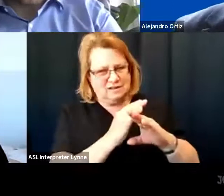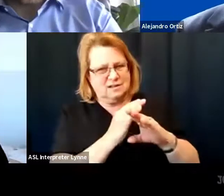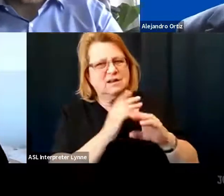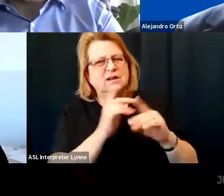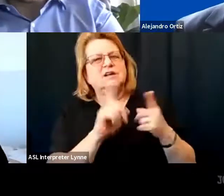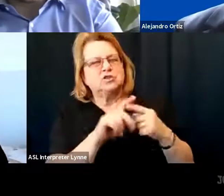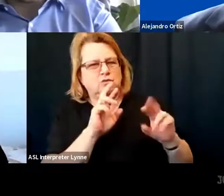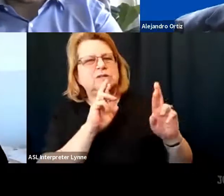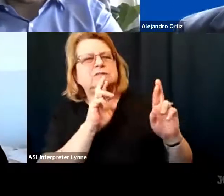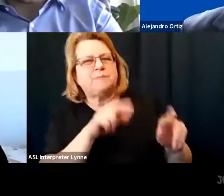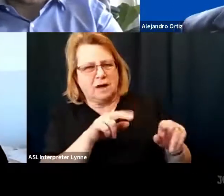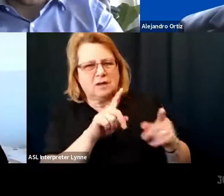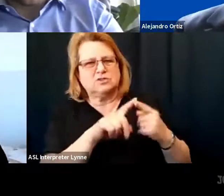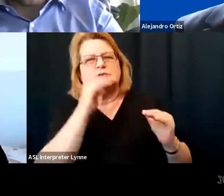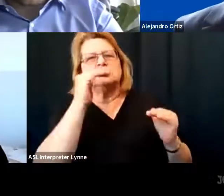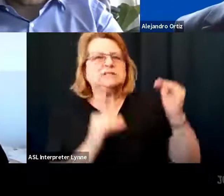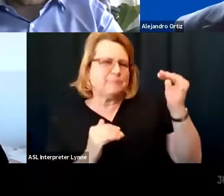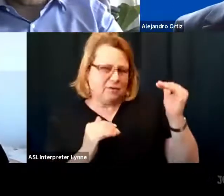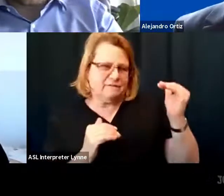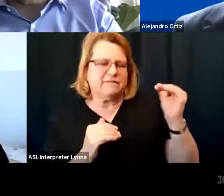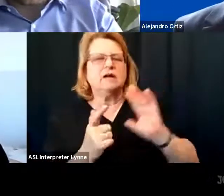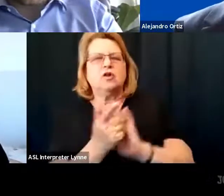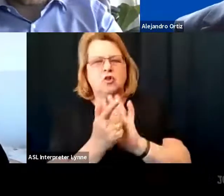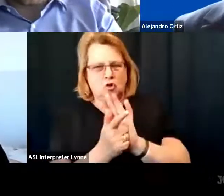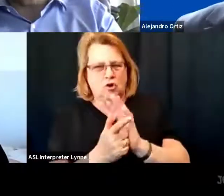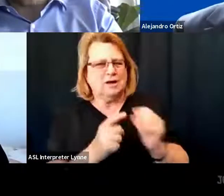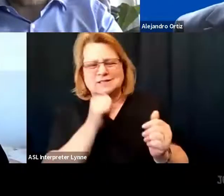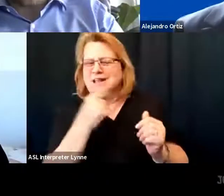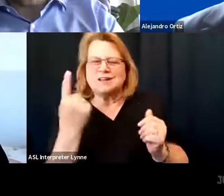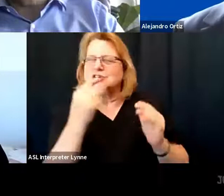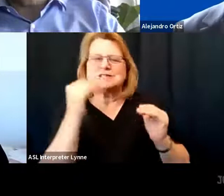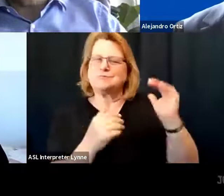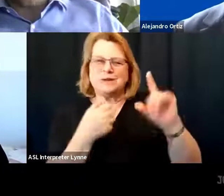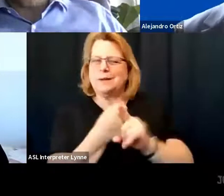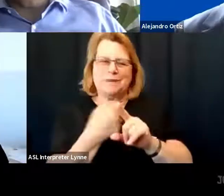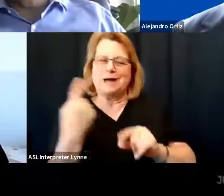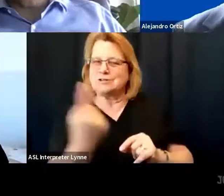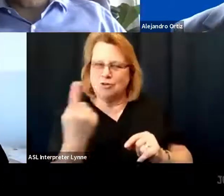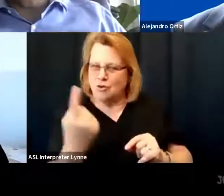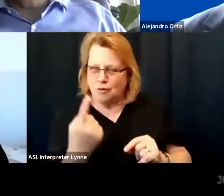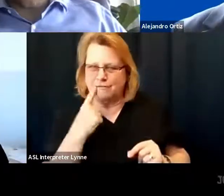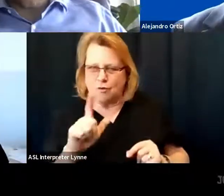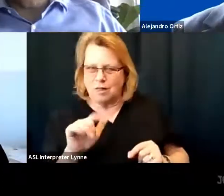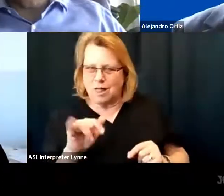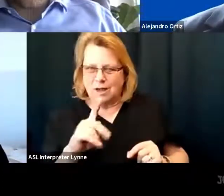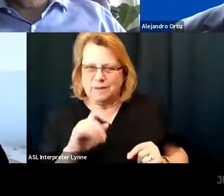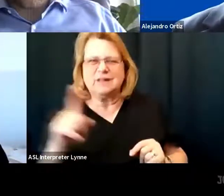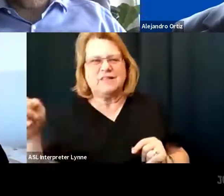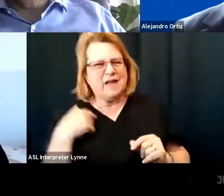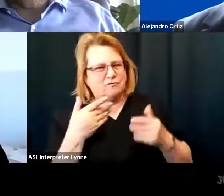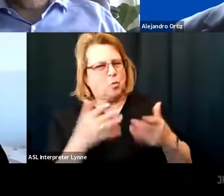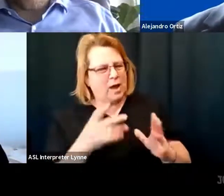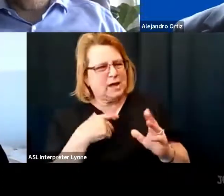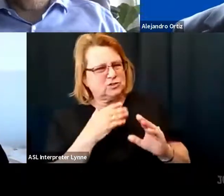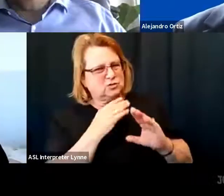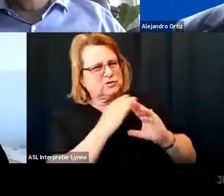respond to a disparate impact claim. It's not just, you know, disparate impact alone will lead to liability. They have some ways to defend against it if